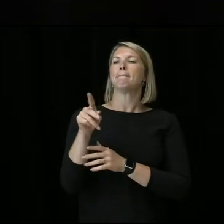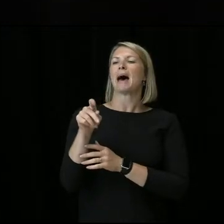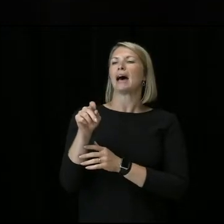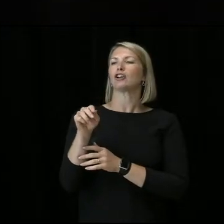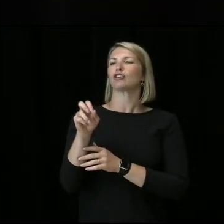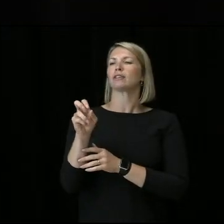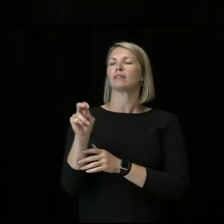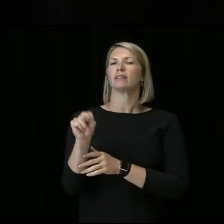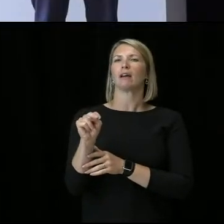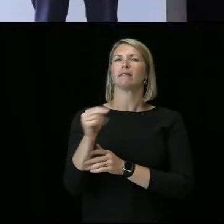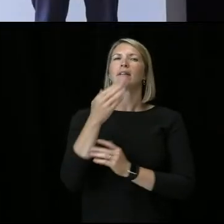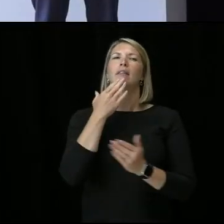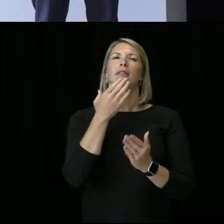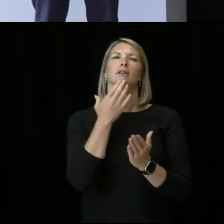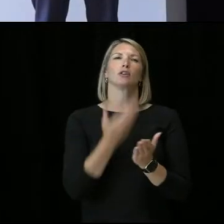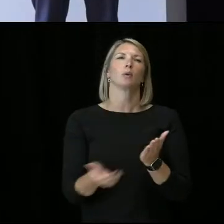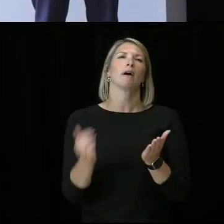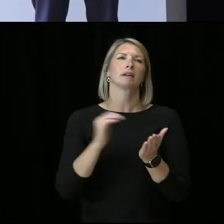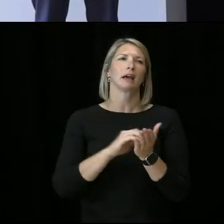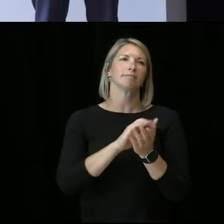me.